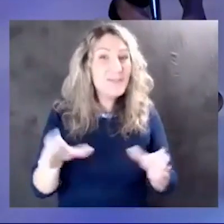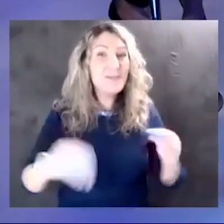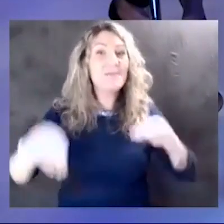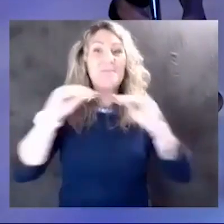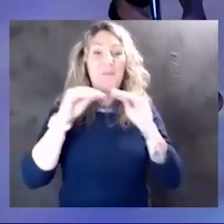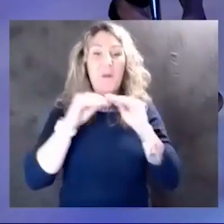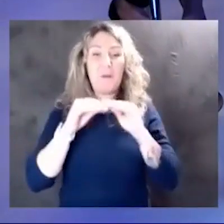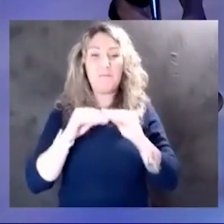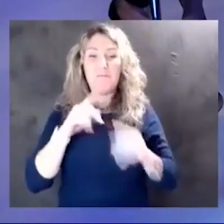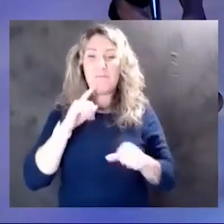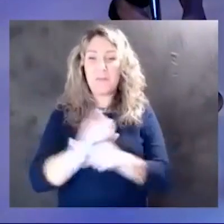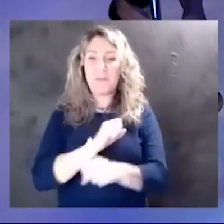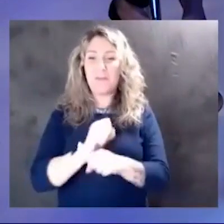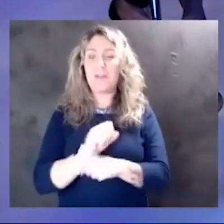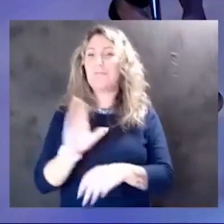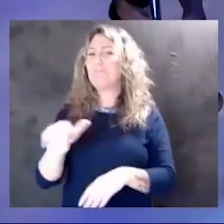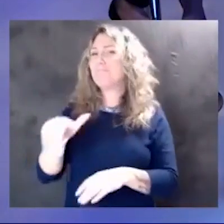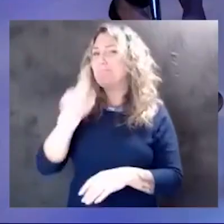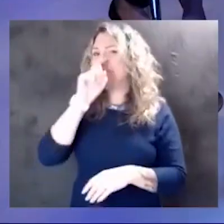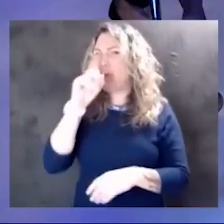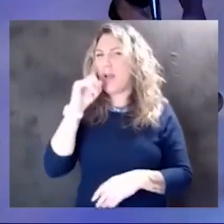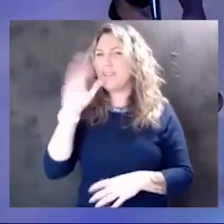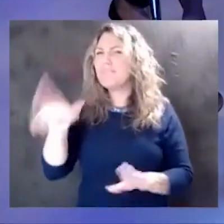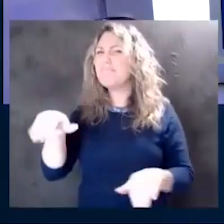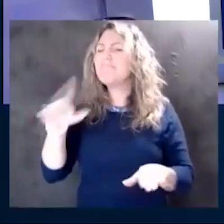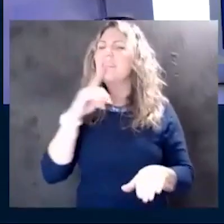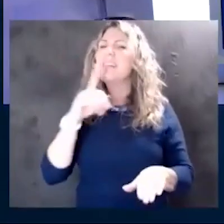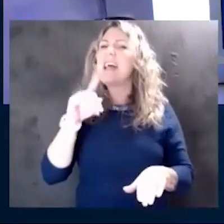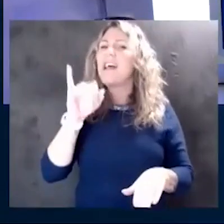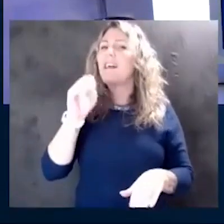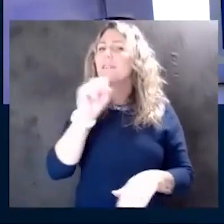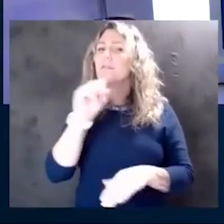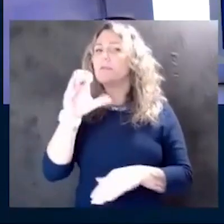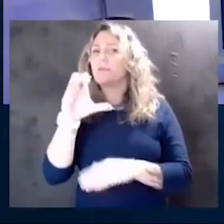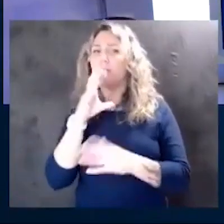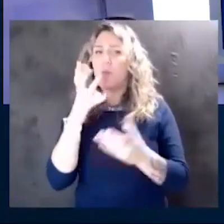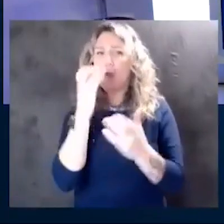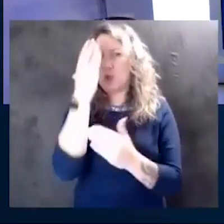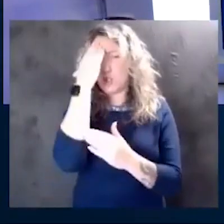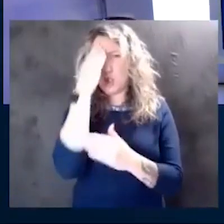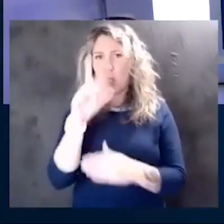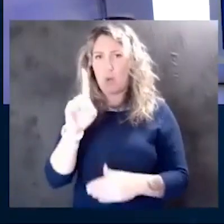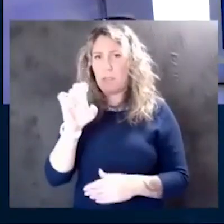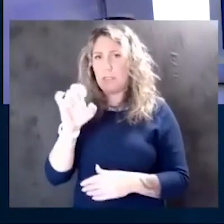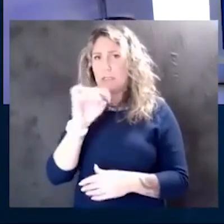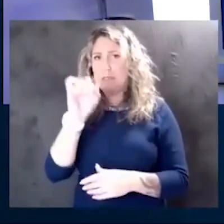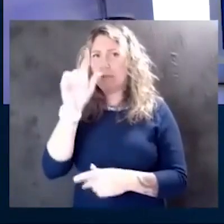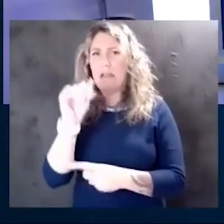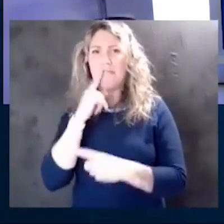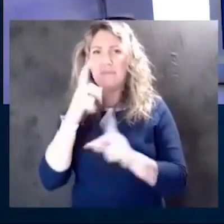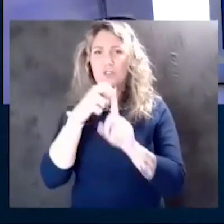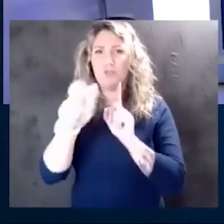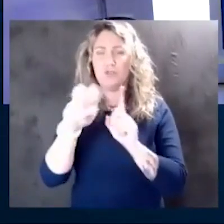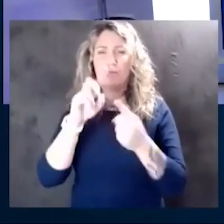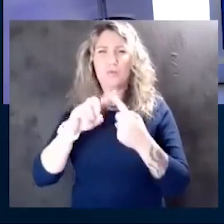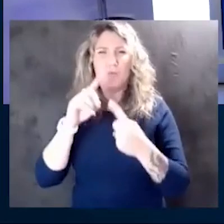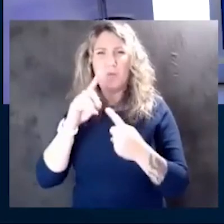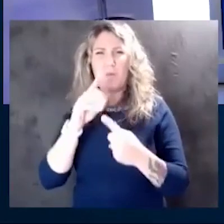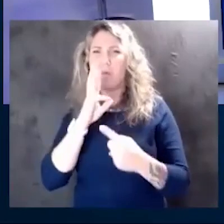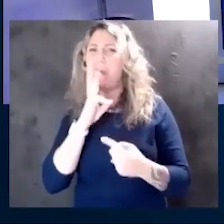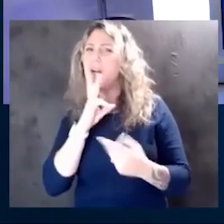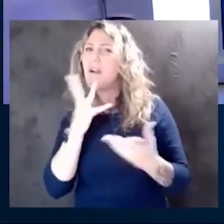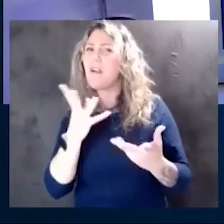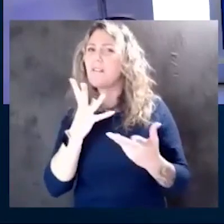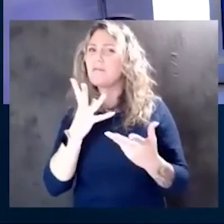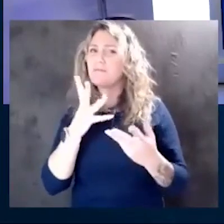Dr. Hawkinson, you and I were talking about this the other day. Isaac wants to know, is the Delta known to be transmitted through water? He likes to go to the water parks and with the pools. Yeah.